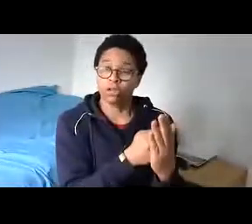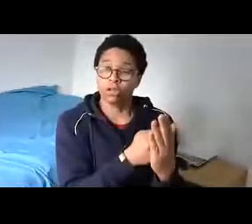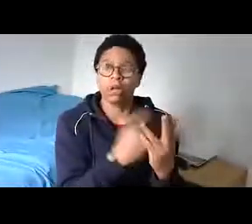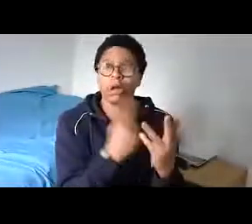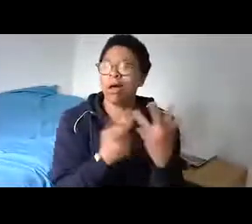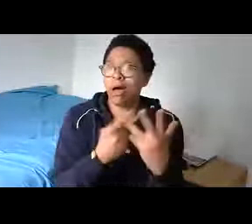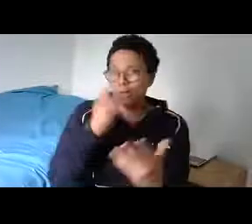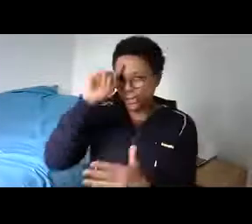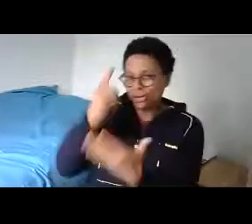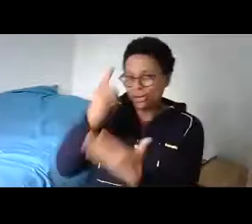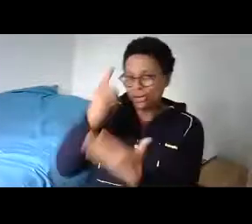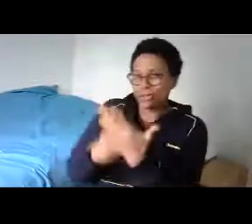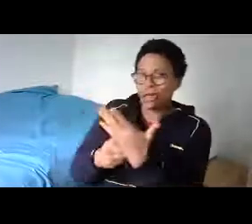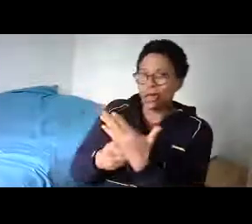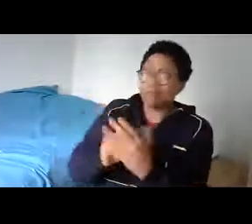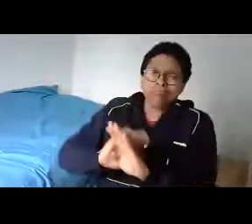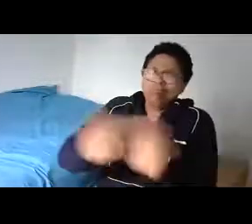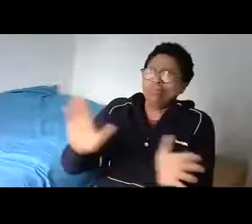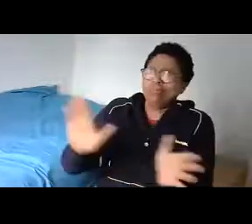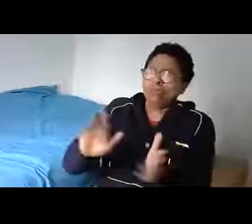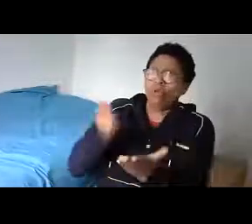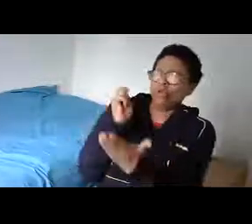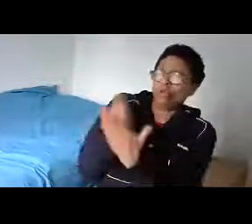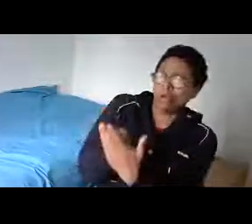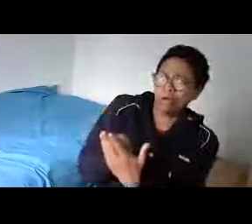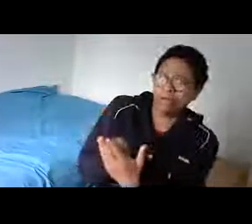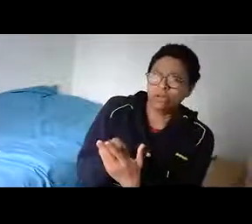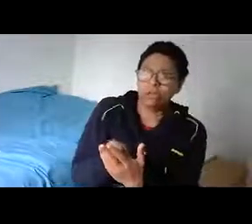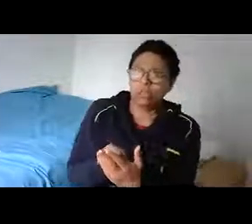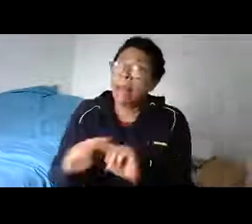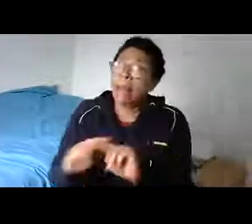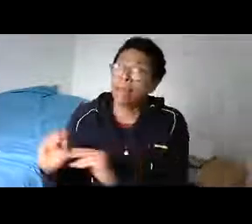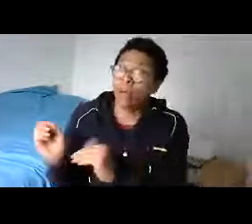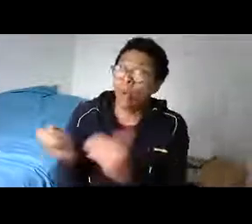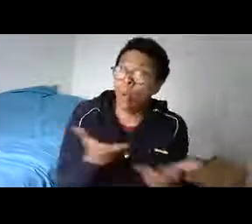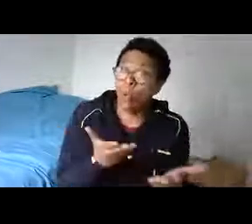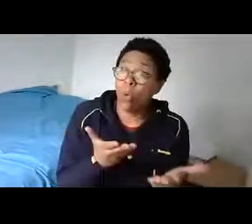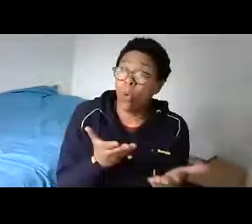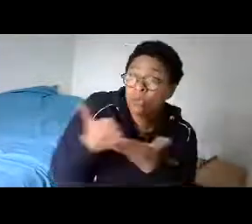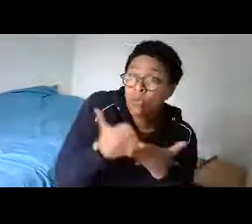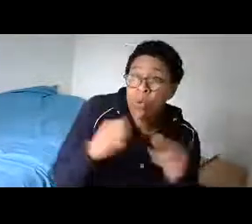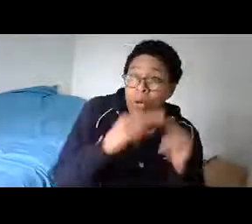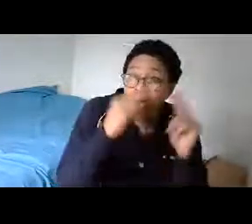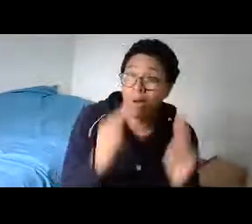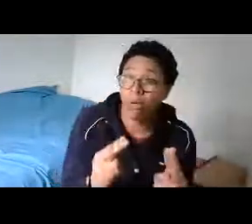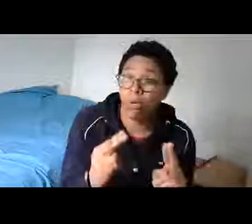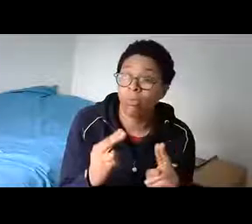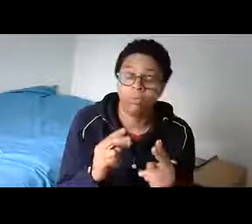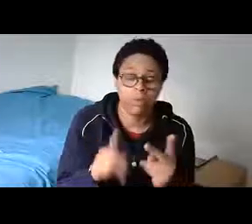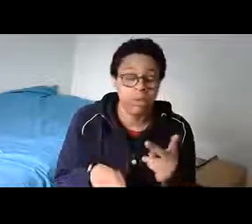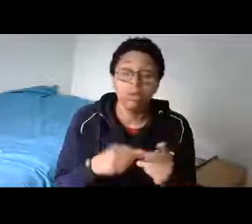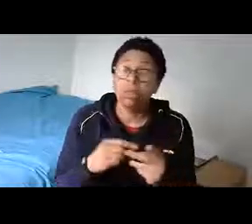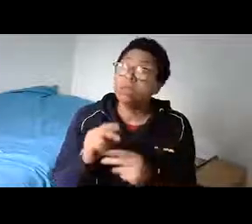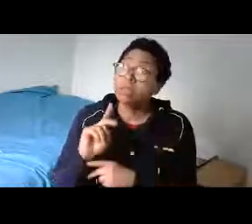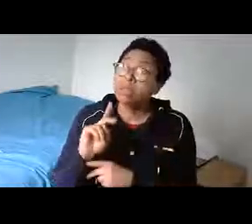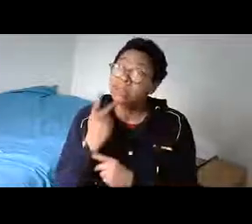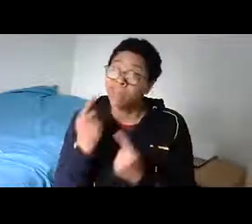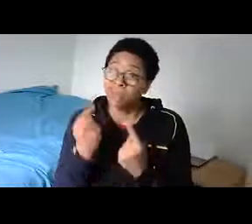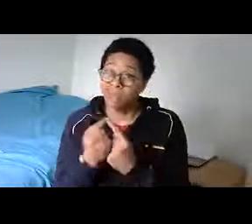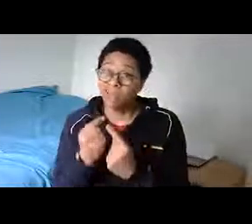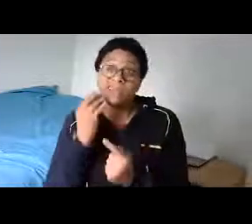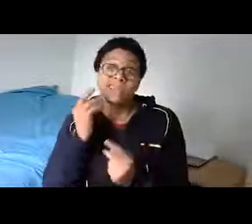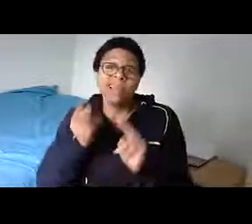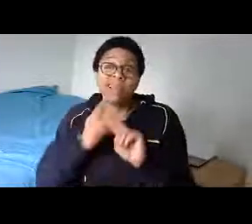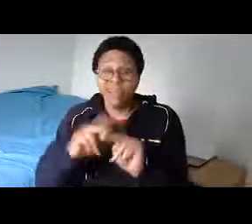all, charge people for support at home, and second, how much they would